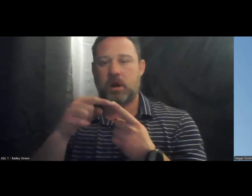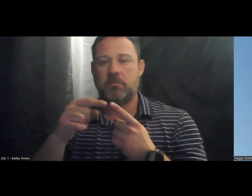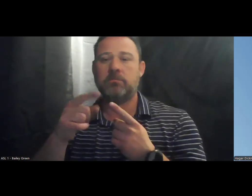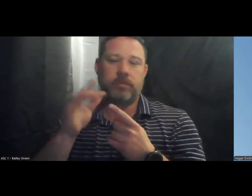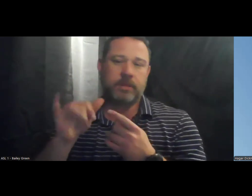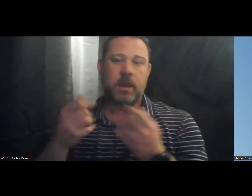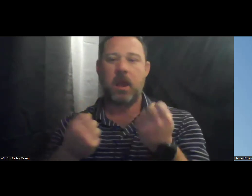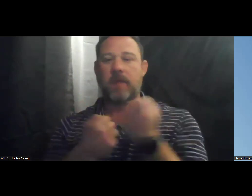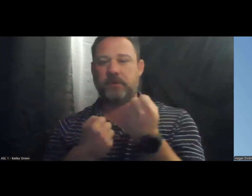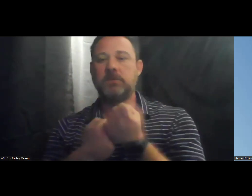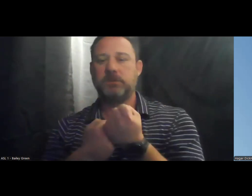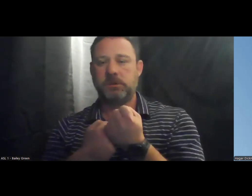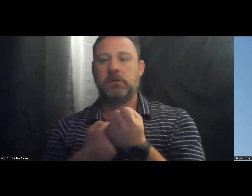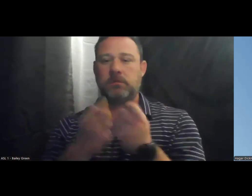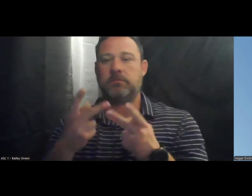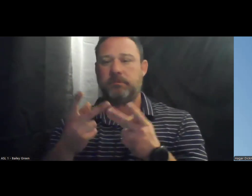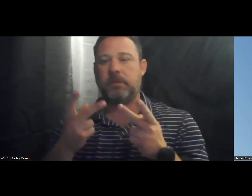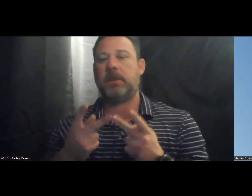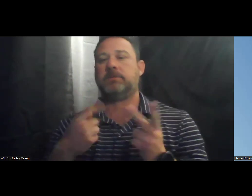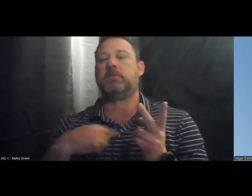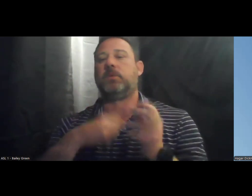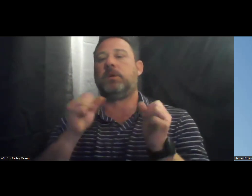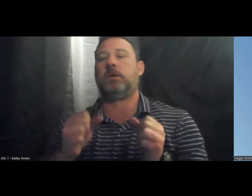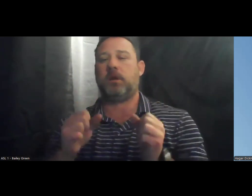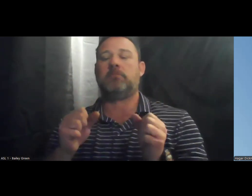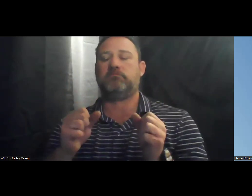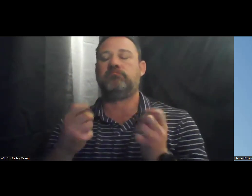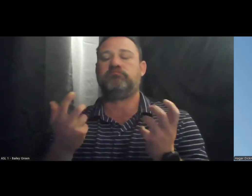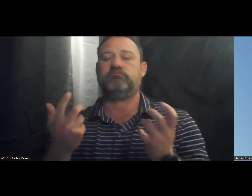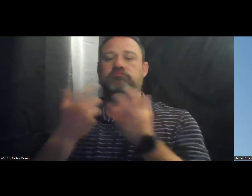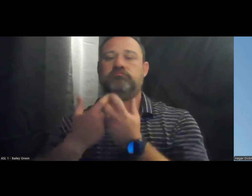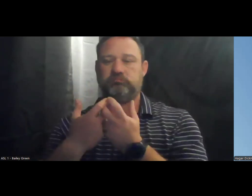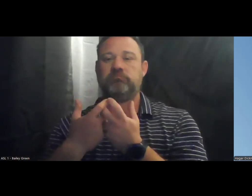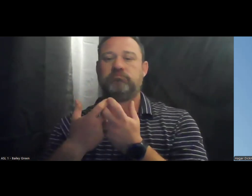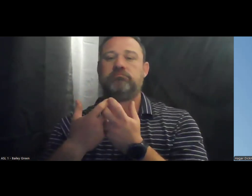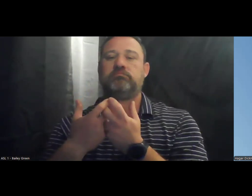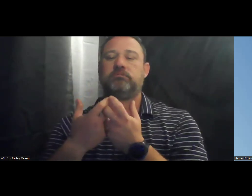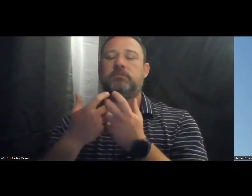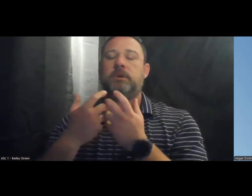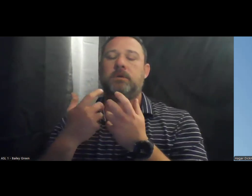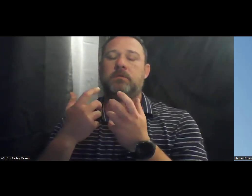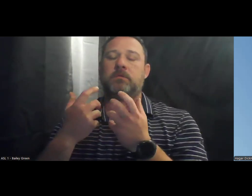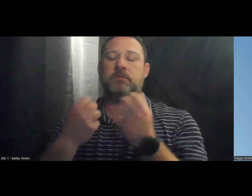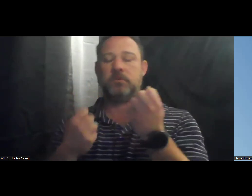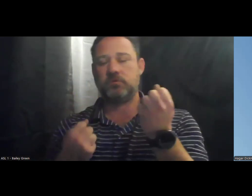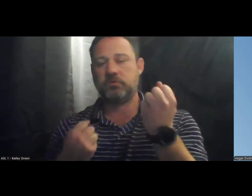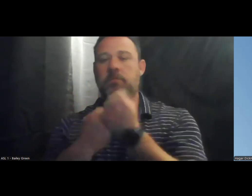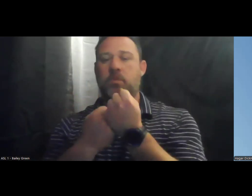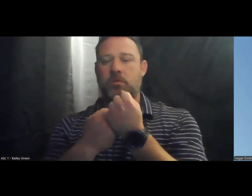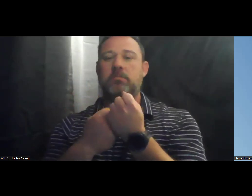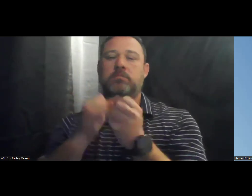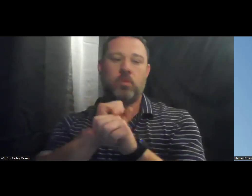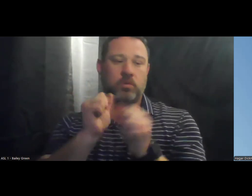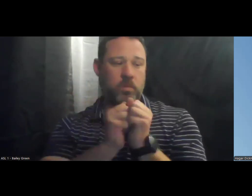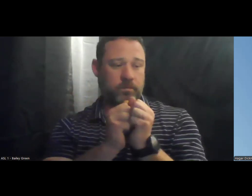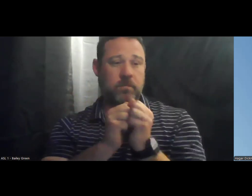kind of advocacy and places where we can all come together and work to really step up and work both